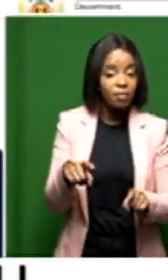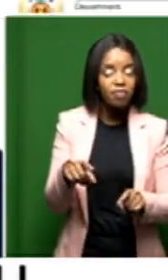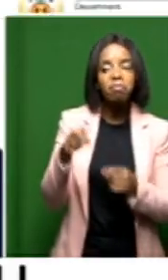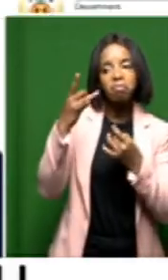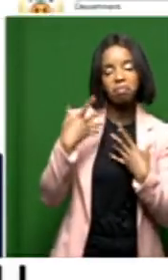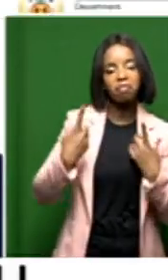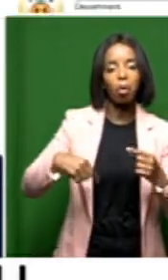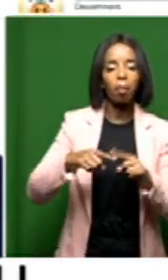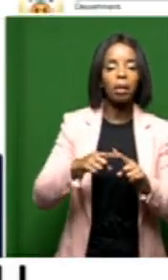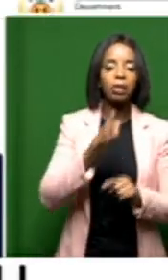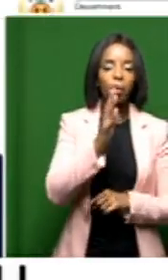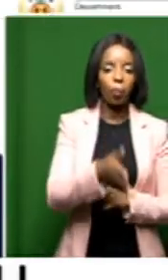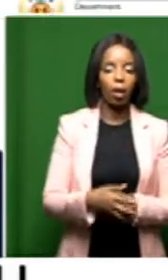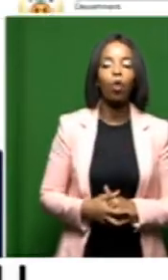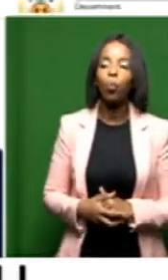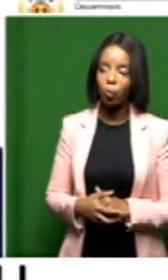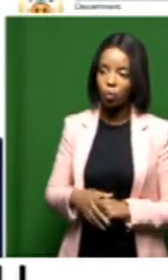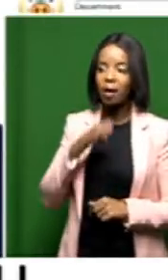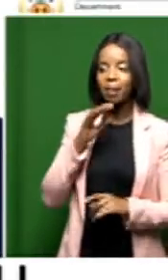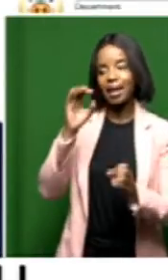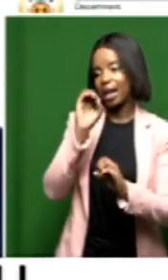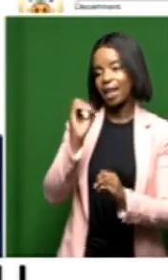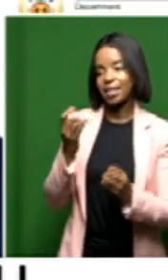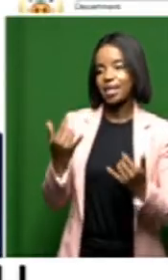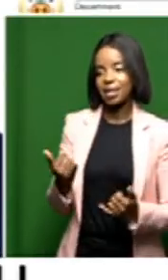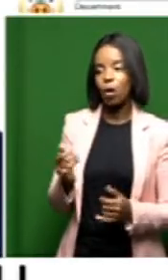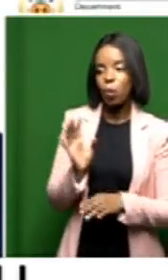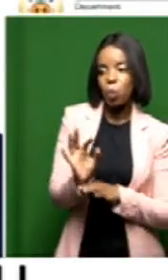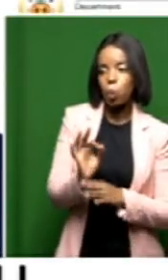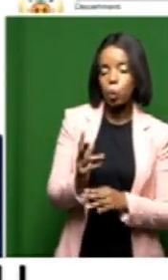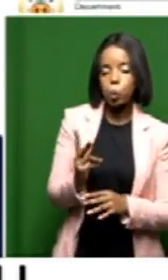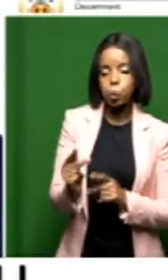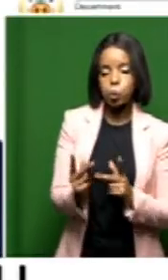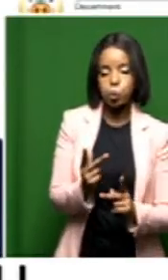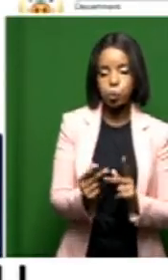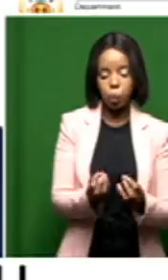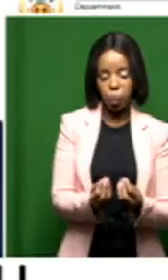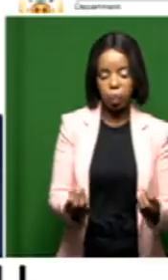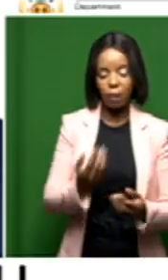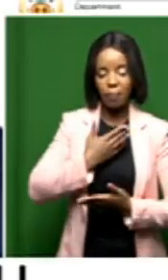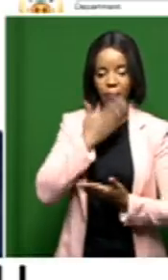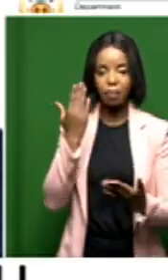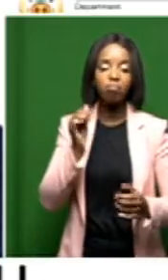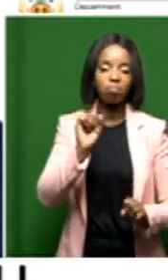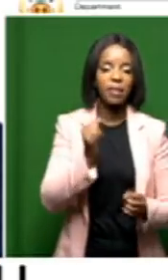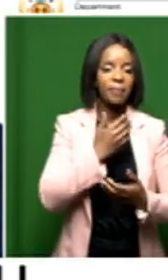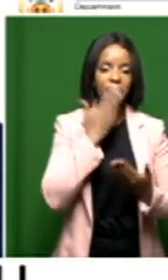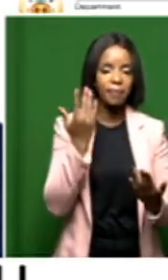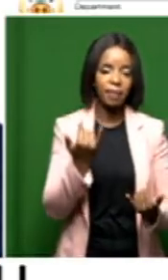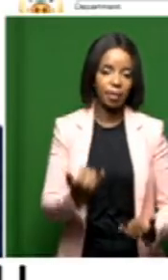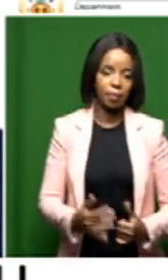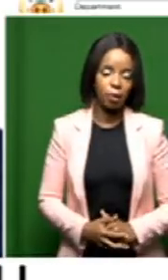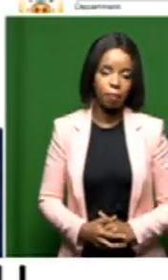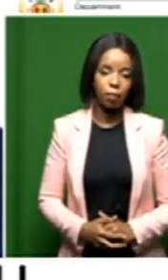advice. Nothing in the pipeline as yet, so we're still waiting on advice. Minister, very quickly. At this stage, no. Very quickly,